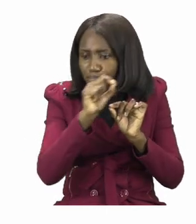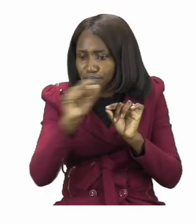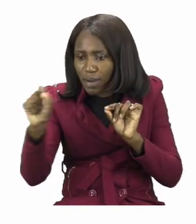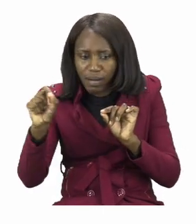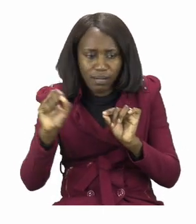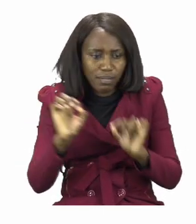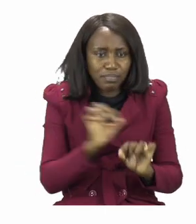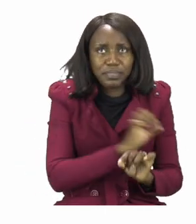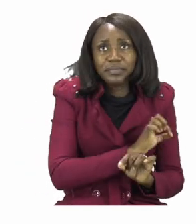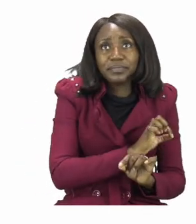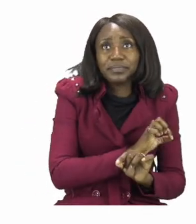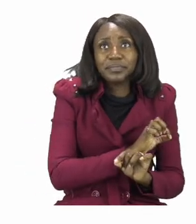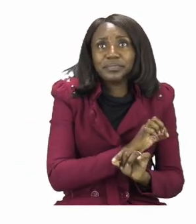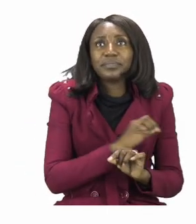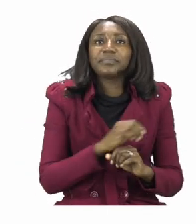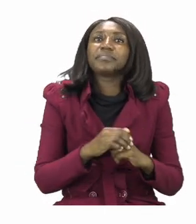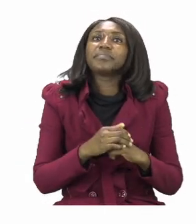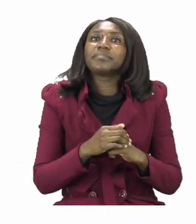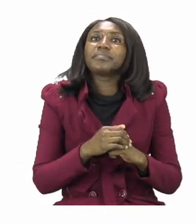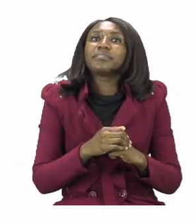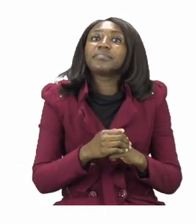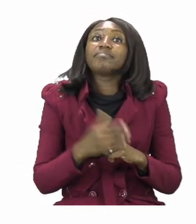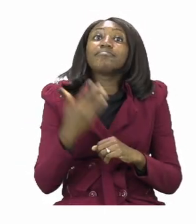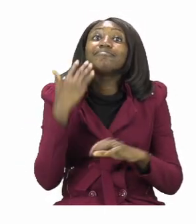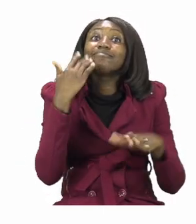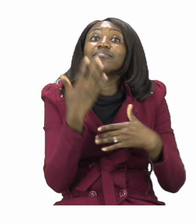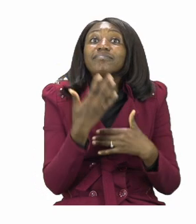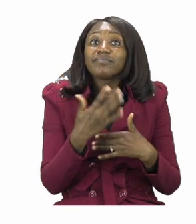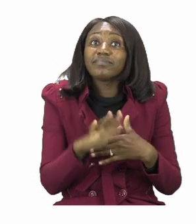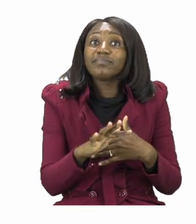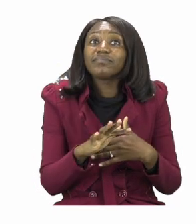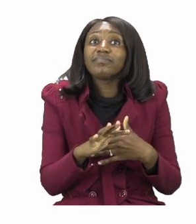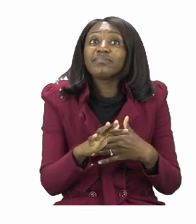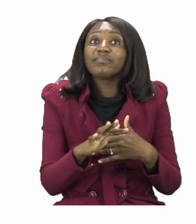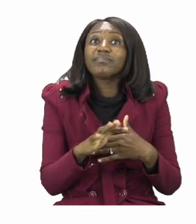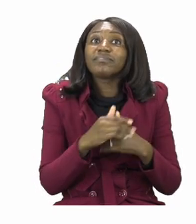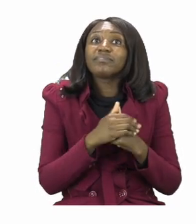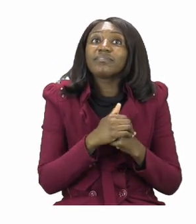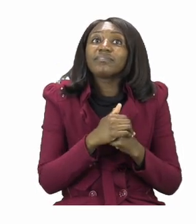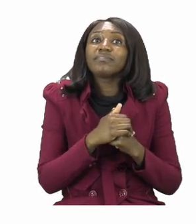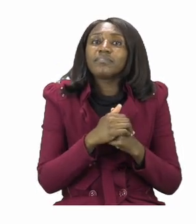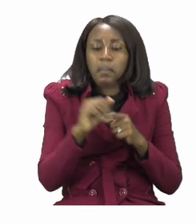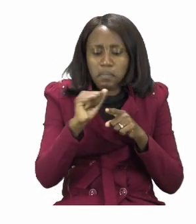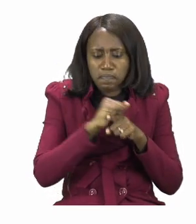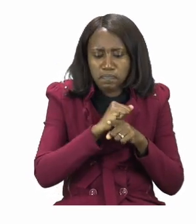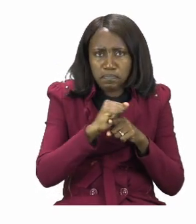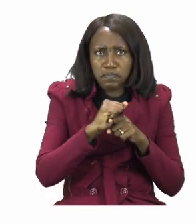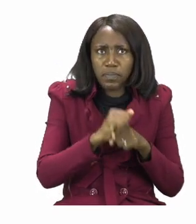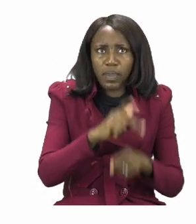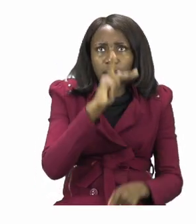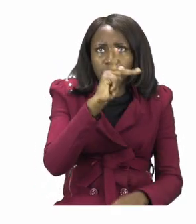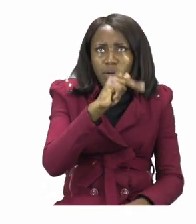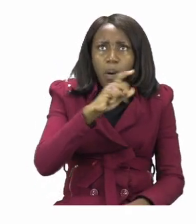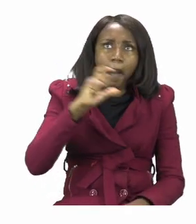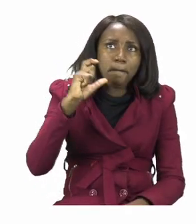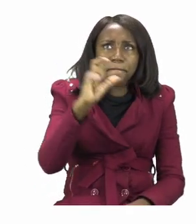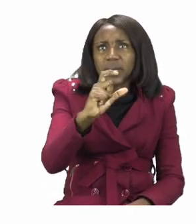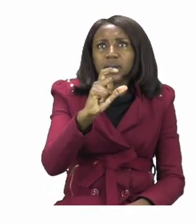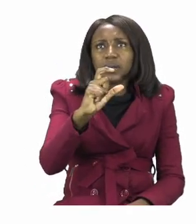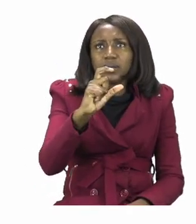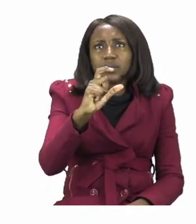circle. After that, you need to trace the big letter